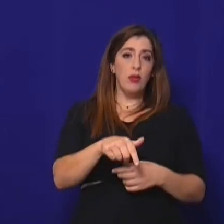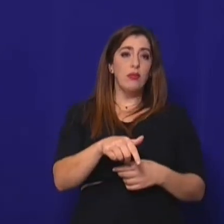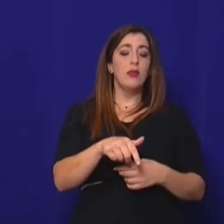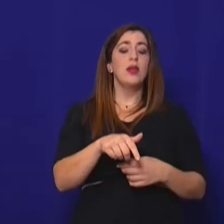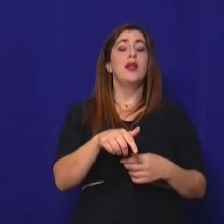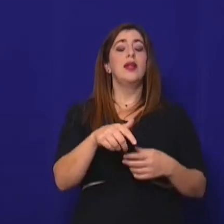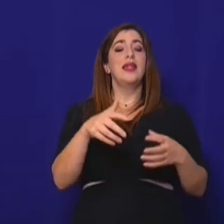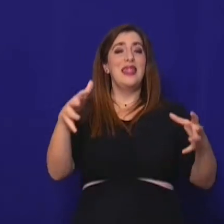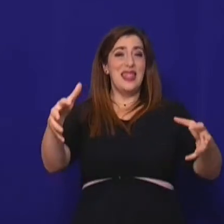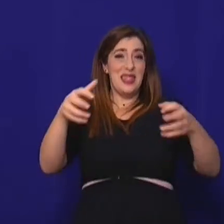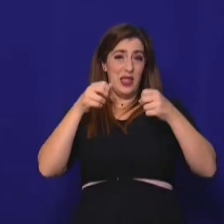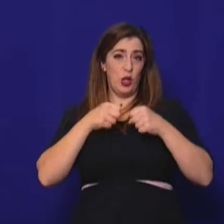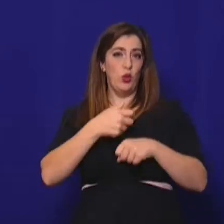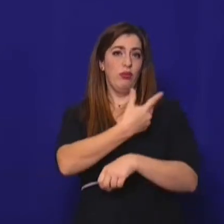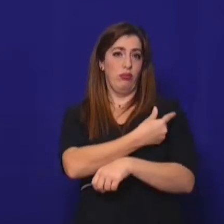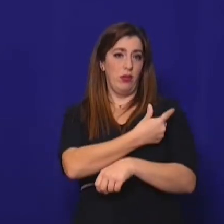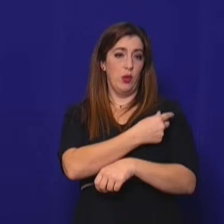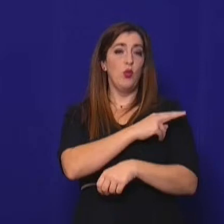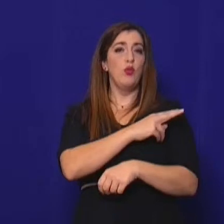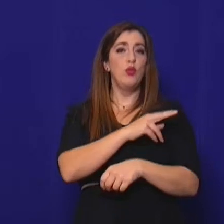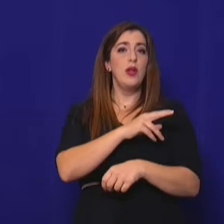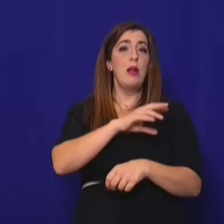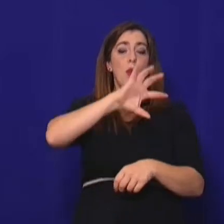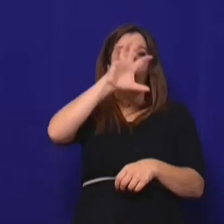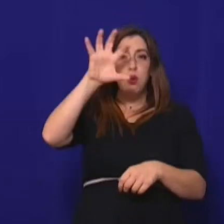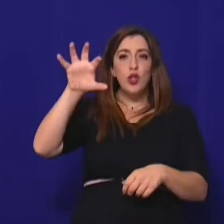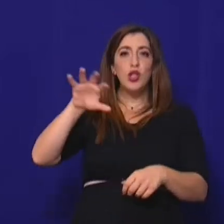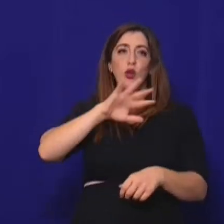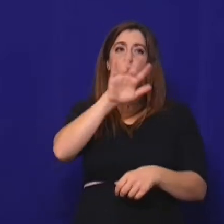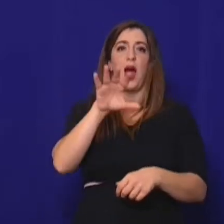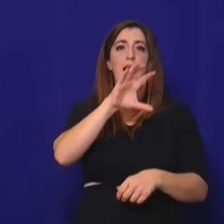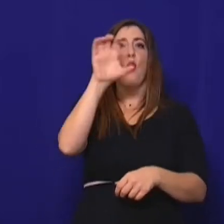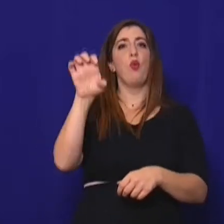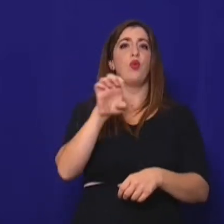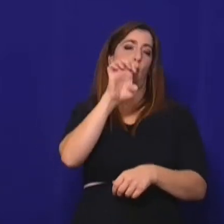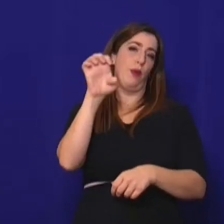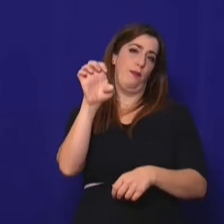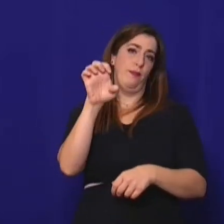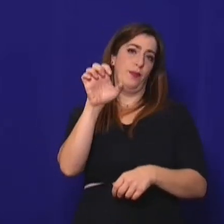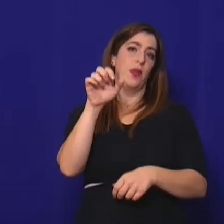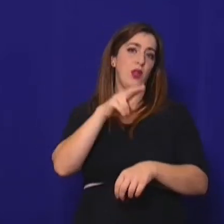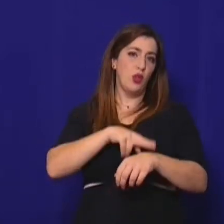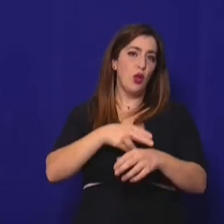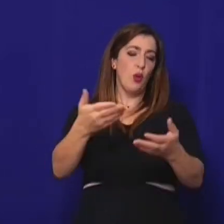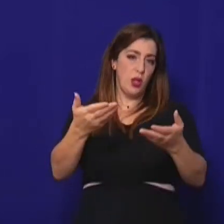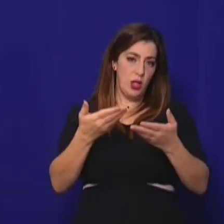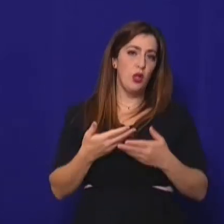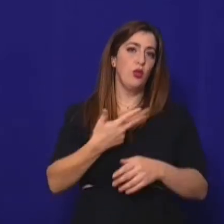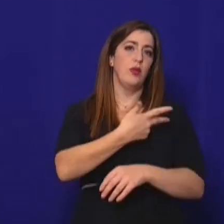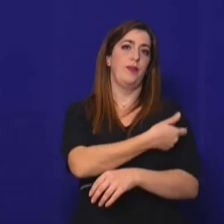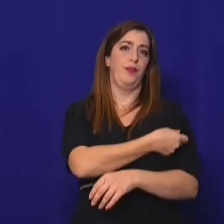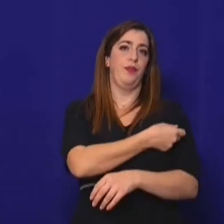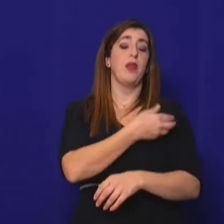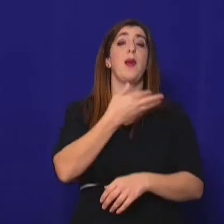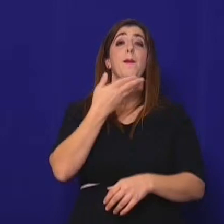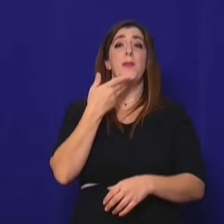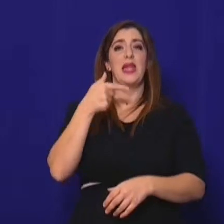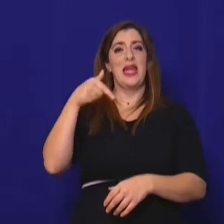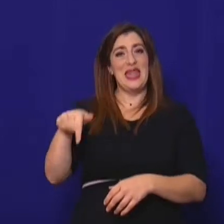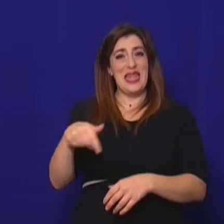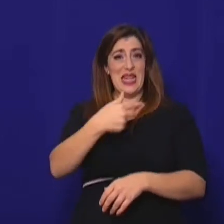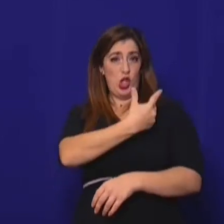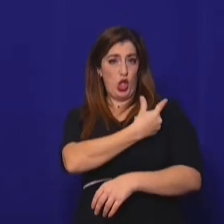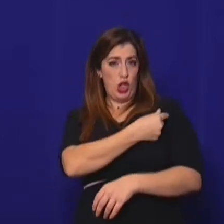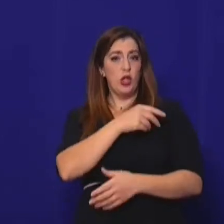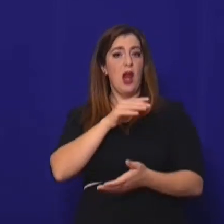jibbenefikaw kollha kemm huma. U bħalma qegħdin taraw ukoll issa la darba il-vaccines mbagħad jiġu liċenzjati